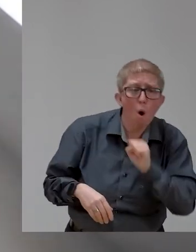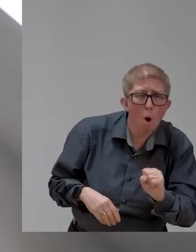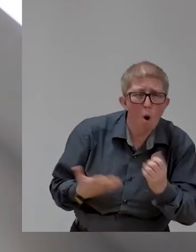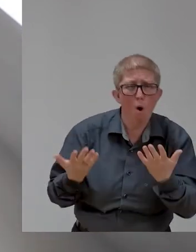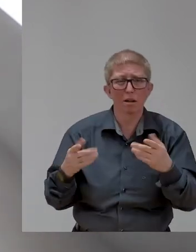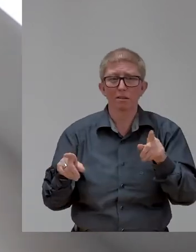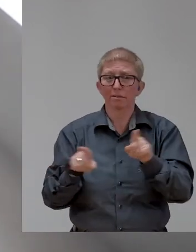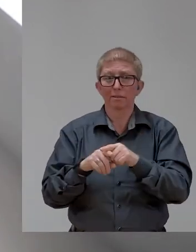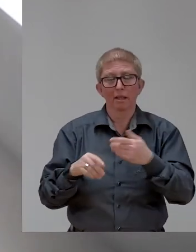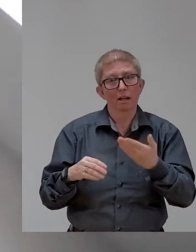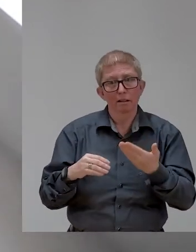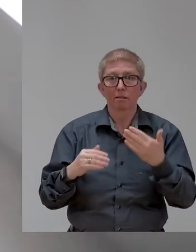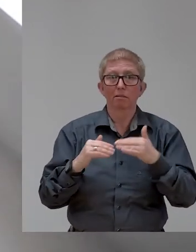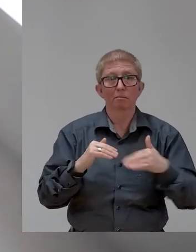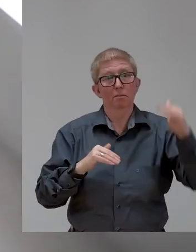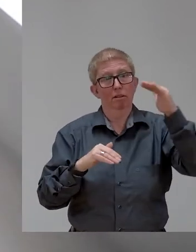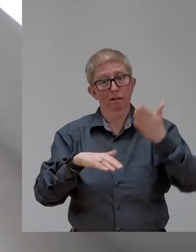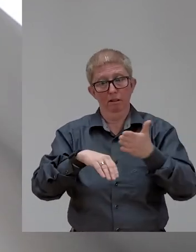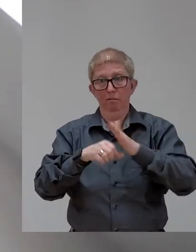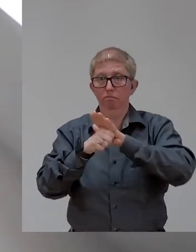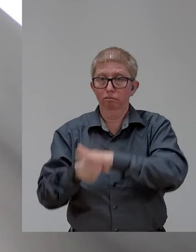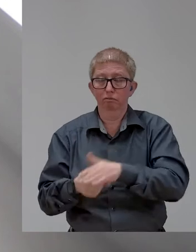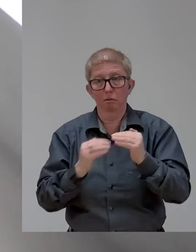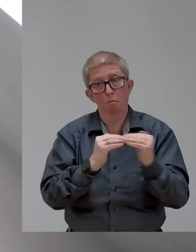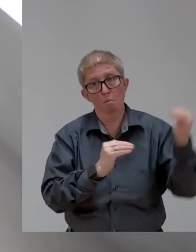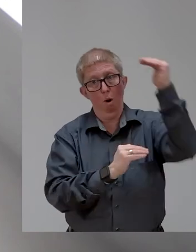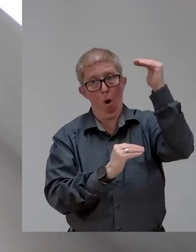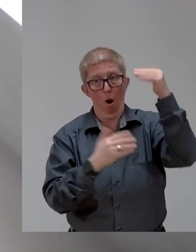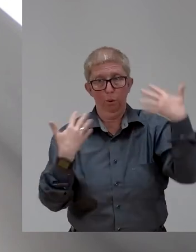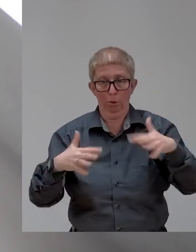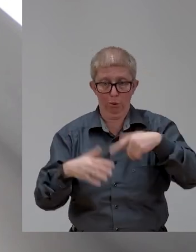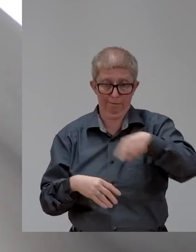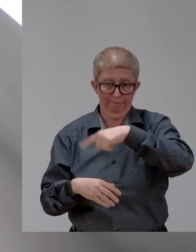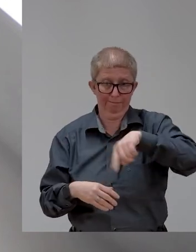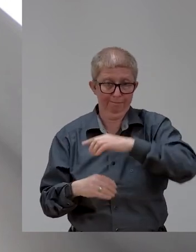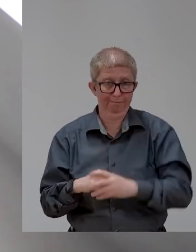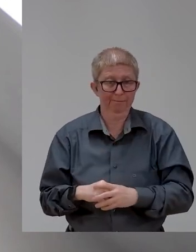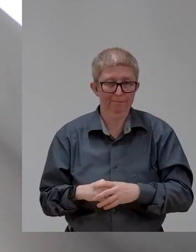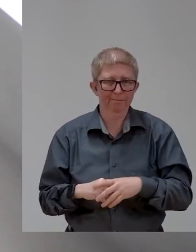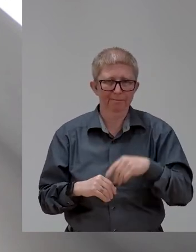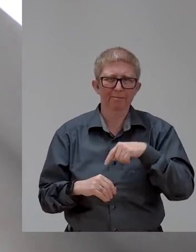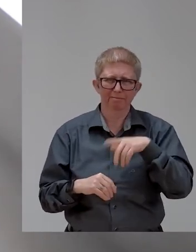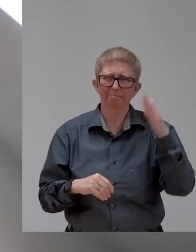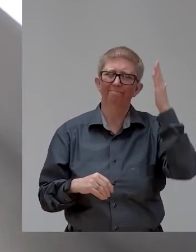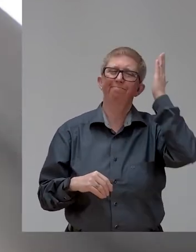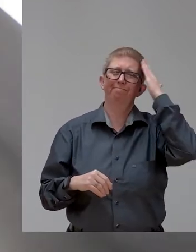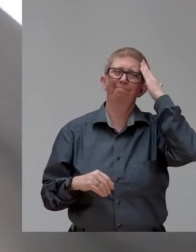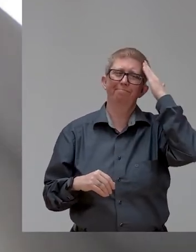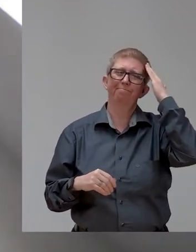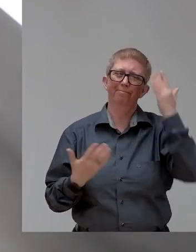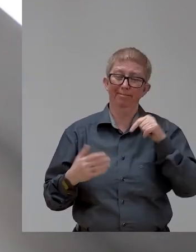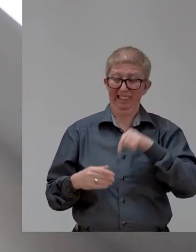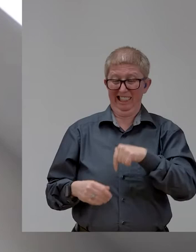discrimination. And it's with this mindset that, in addition to having disability as a specific area of focus,